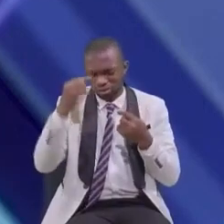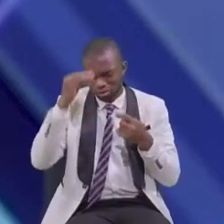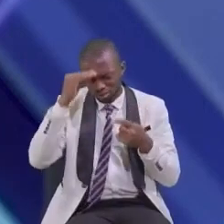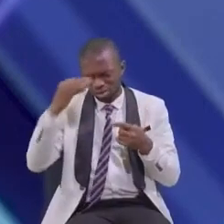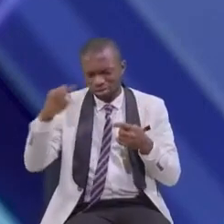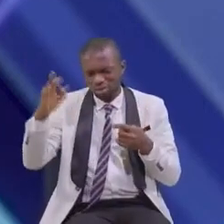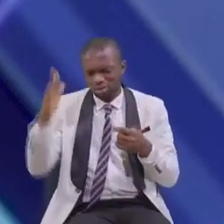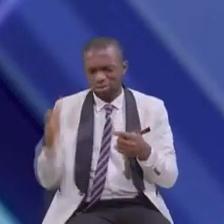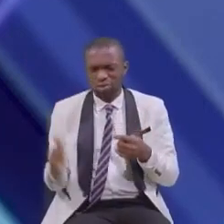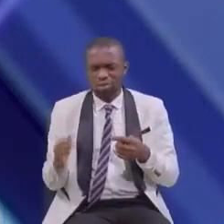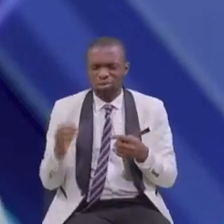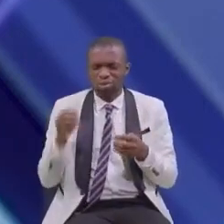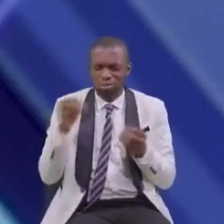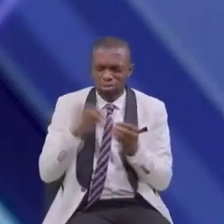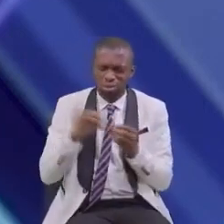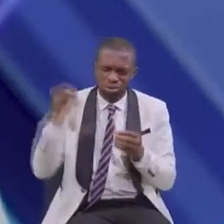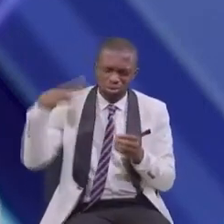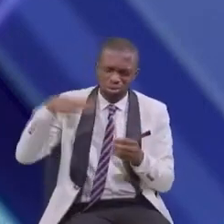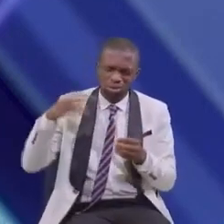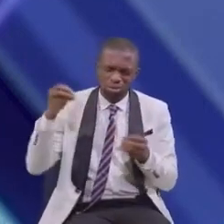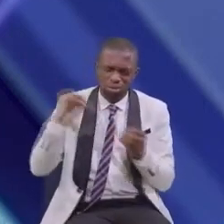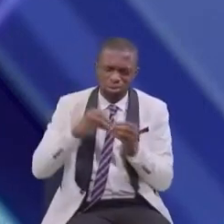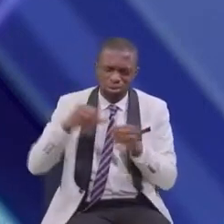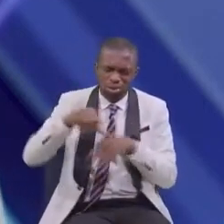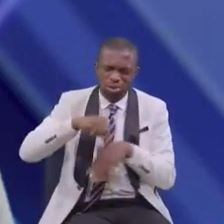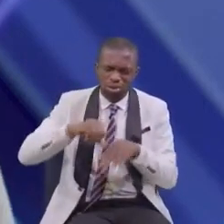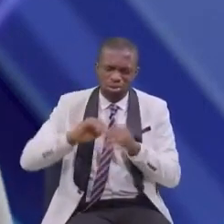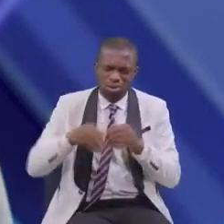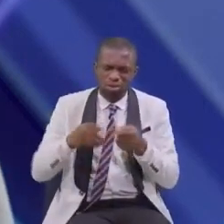use. More grace, more anointing, more strength. Give to